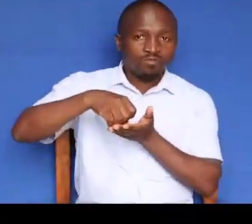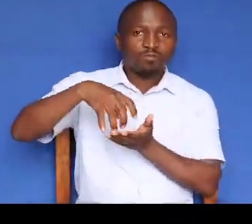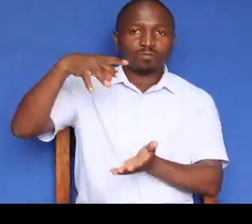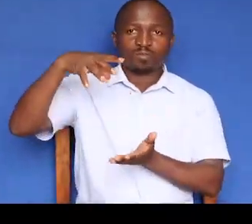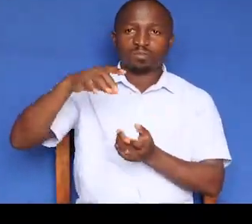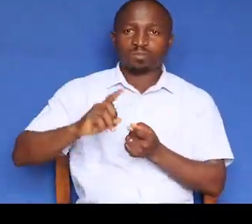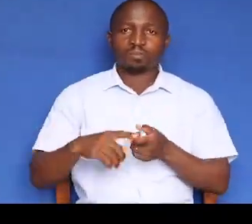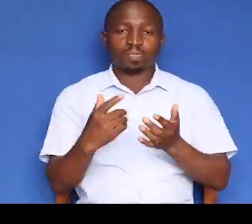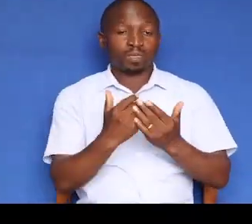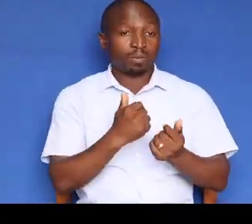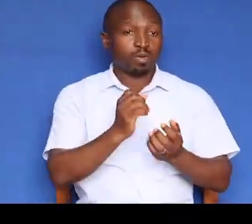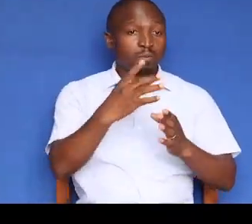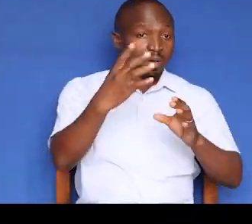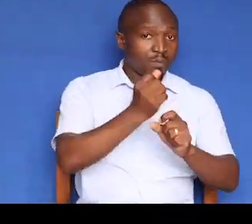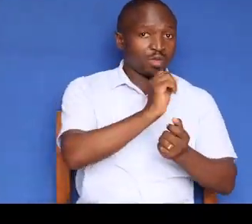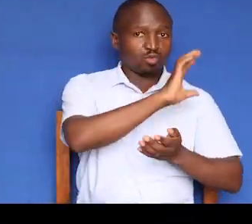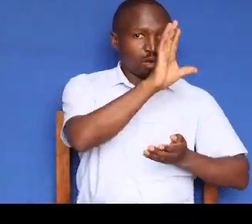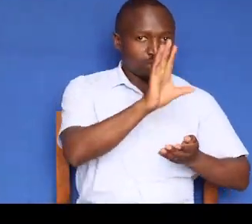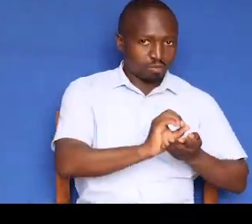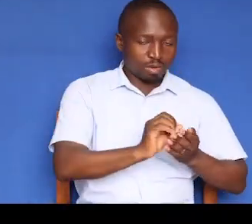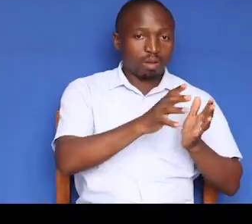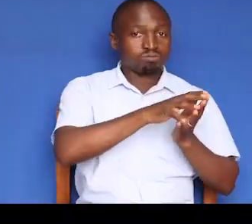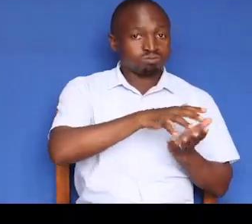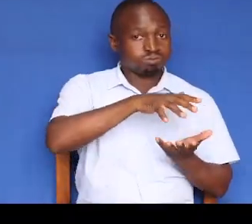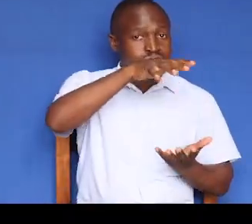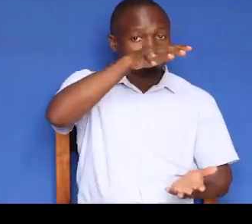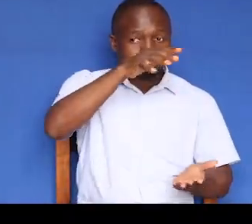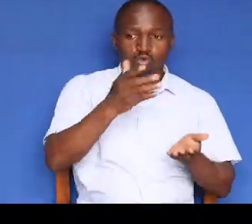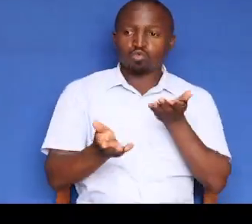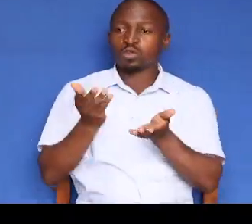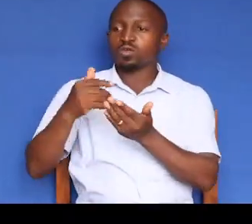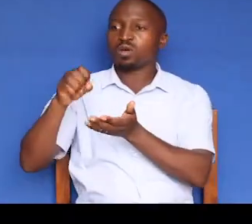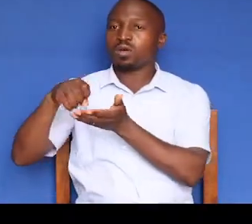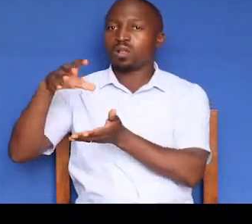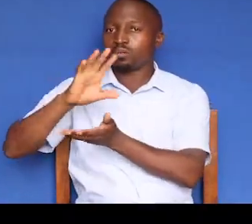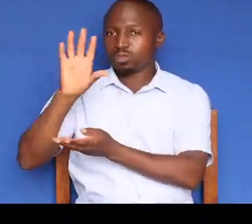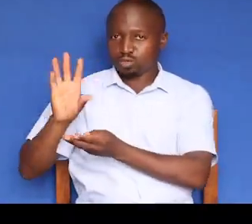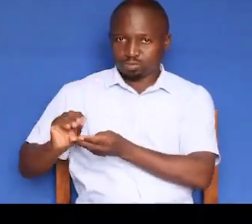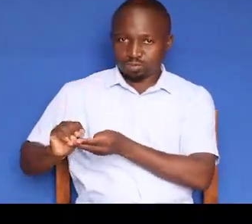because total revenue is greater than total cost.